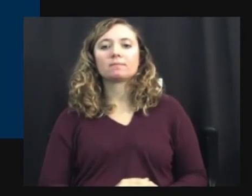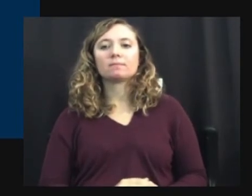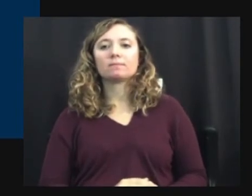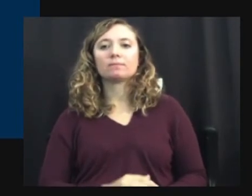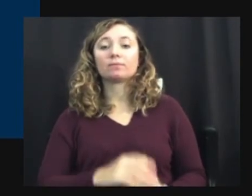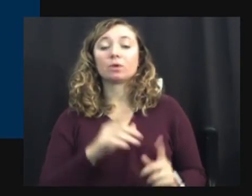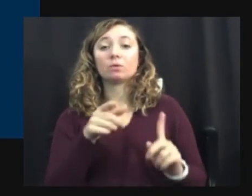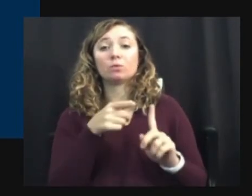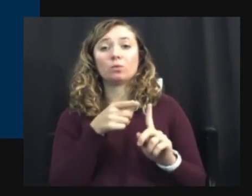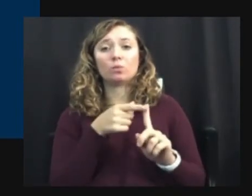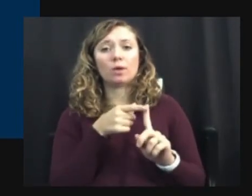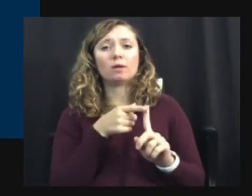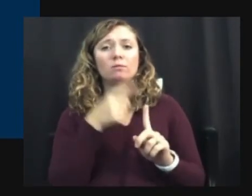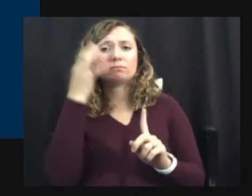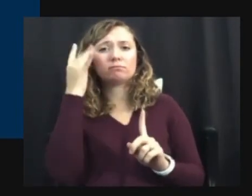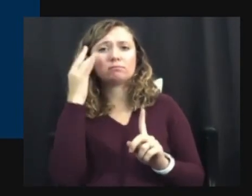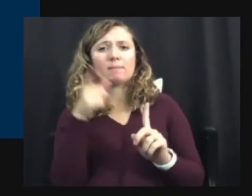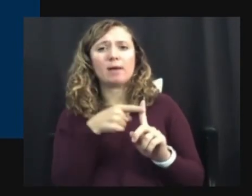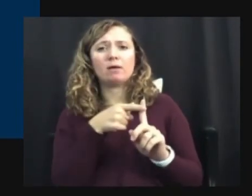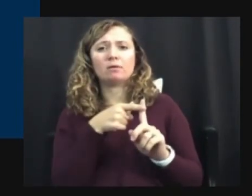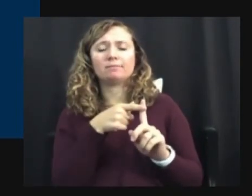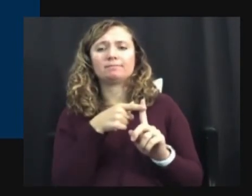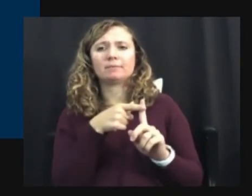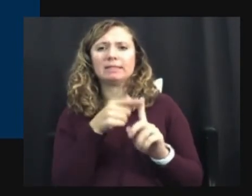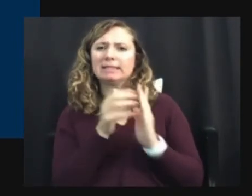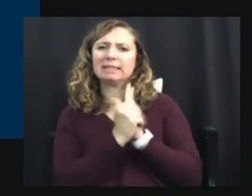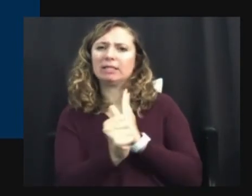when we think of a lagging skill,